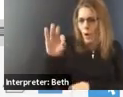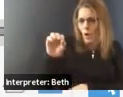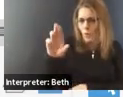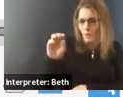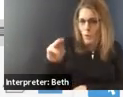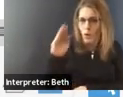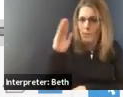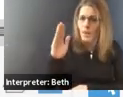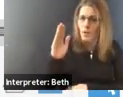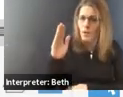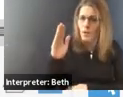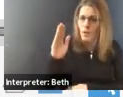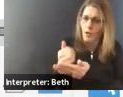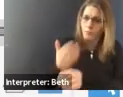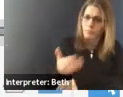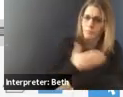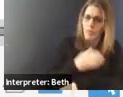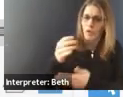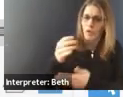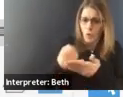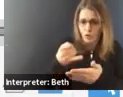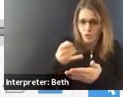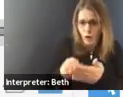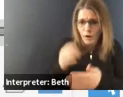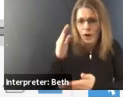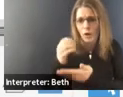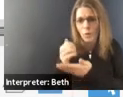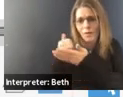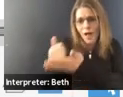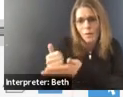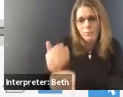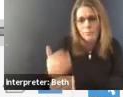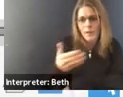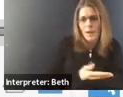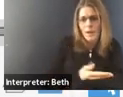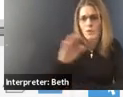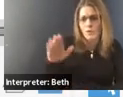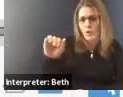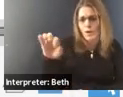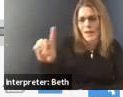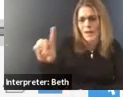CAD. And really pull the two together is what I would say.